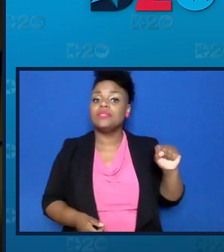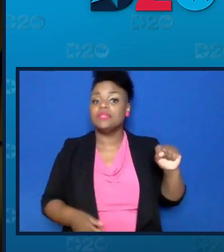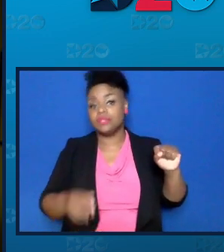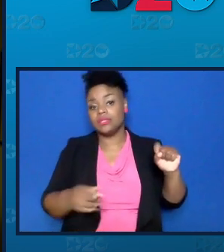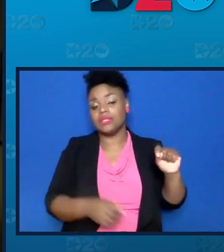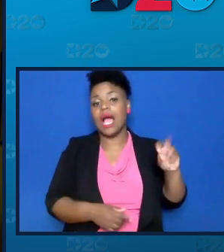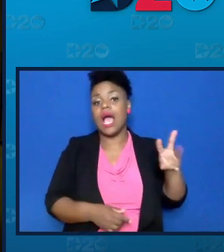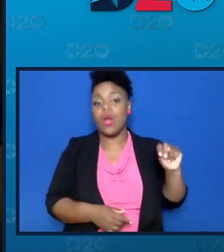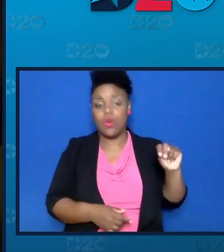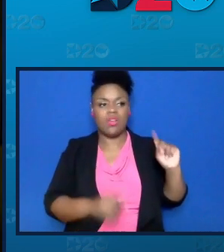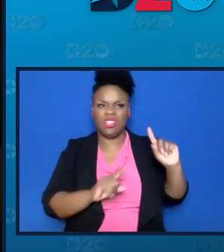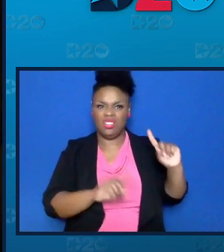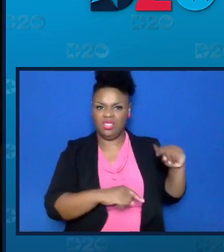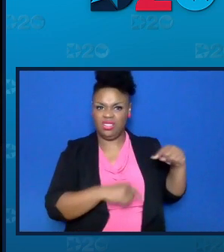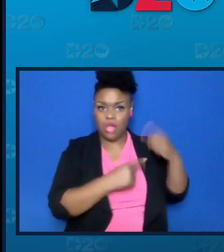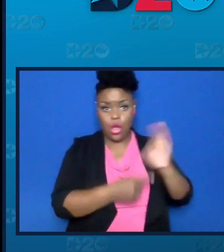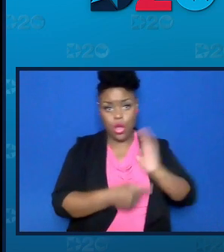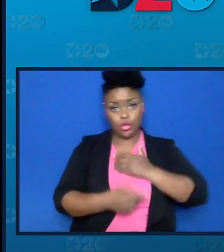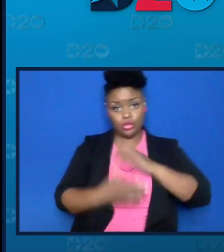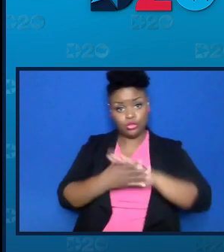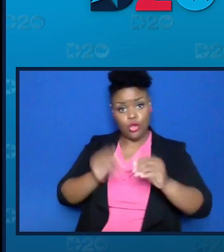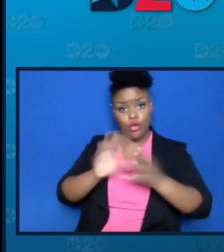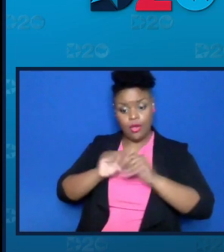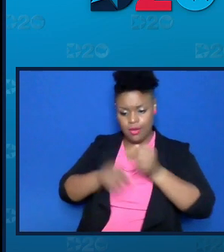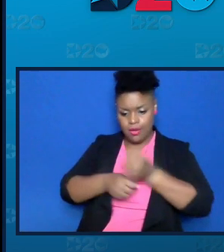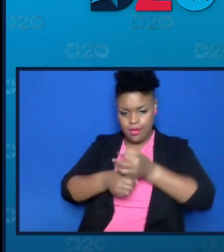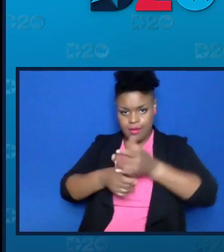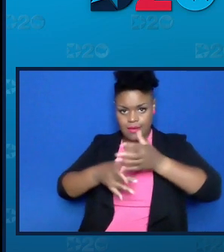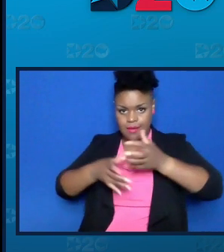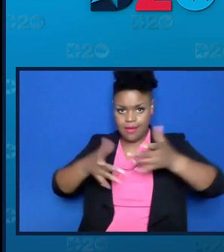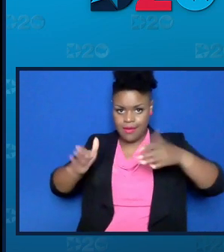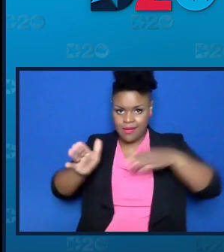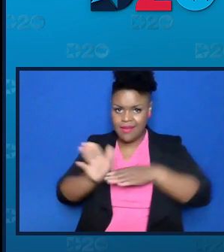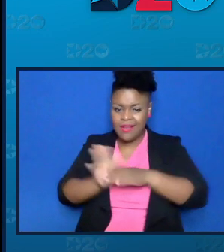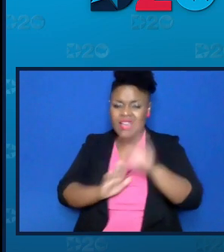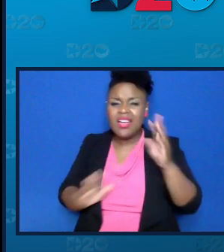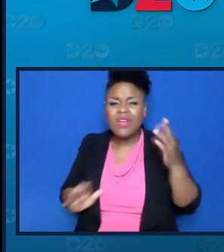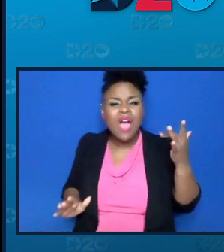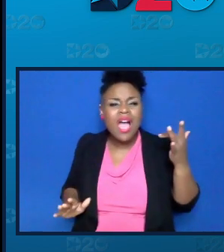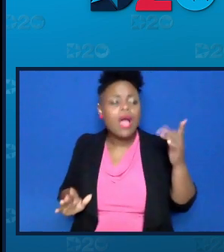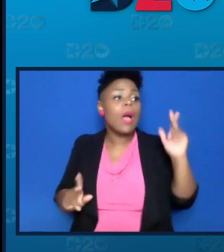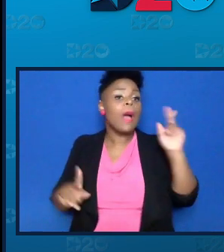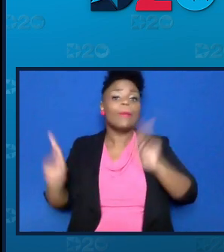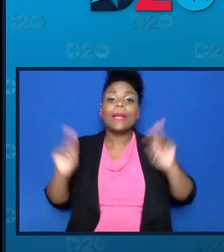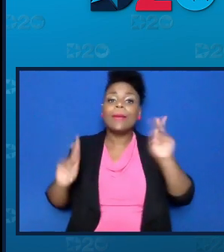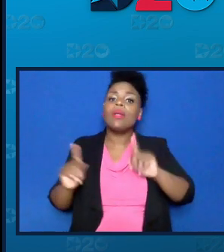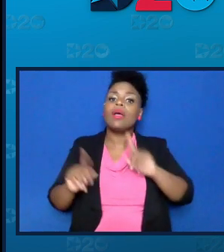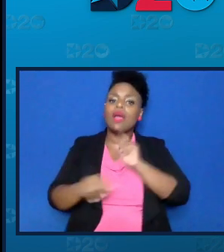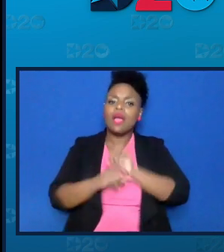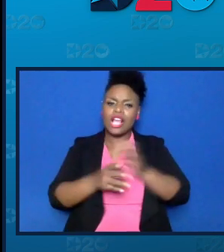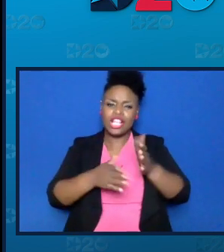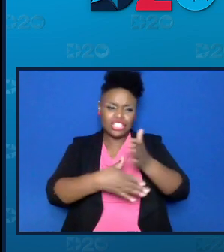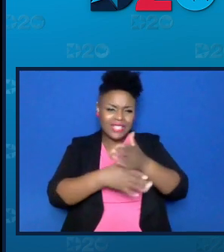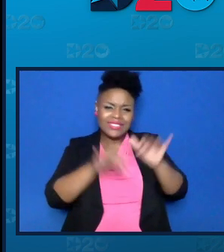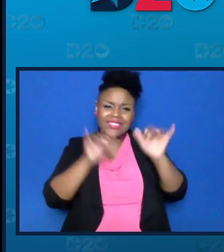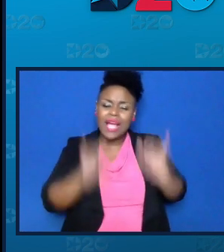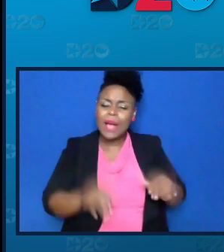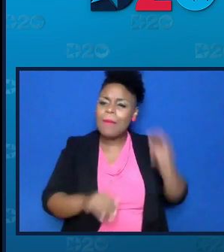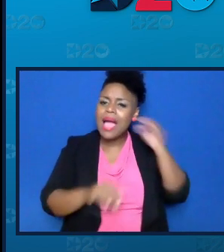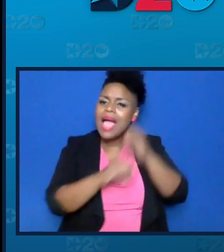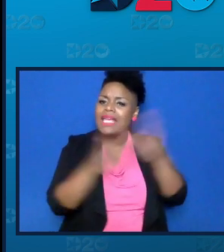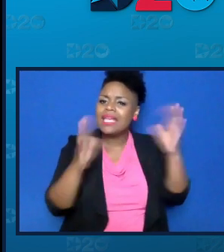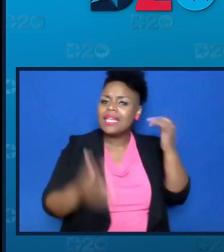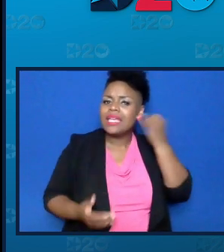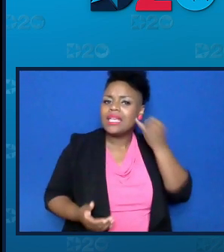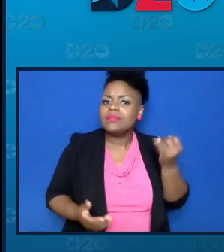who share a conviction that Dr. King articulated on that Sunday half a century ago. The arc of the moral